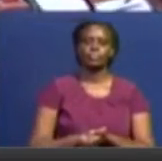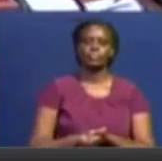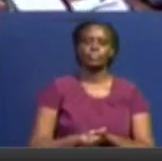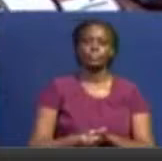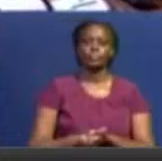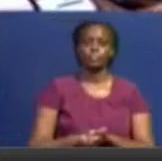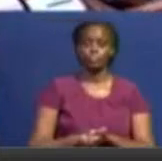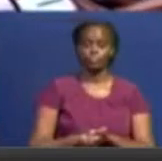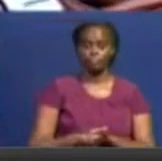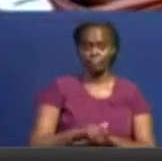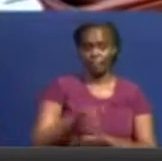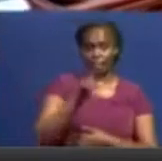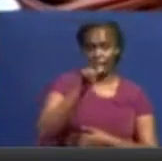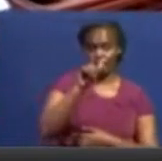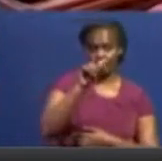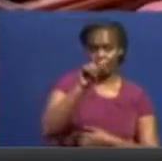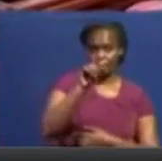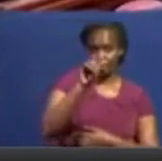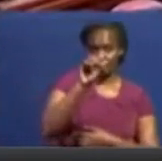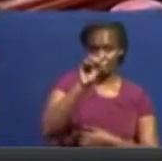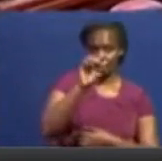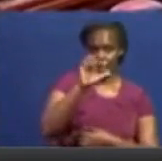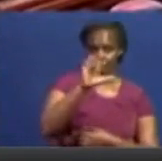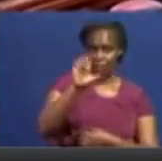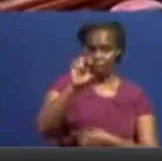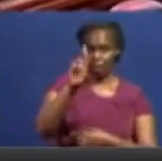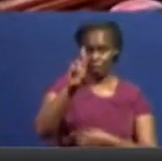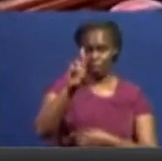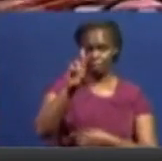Tell us, go to the bar.